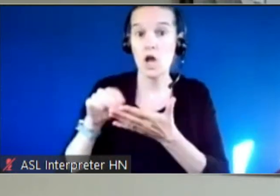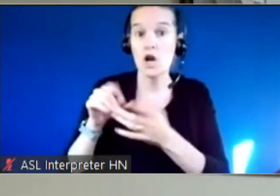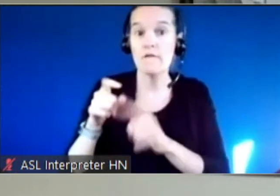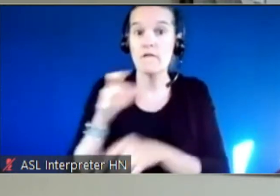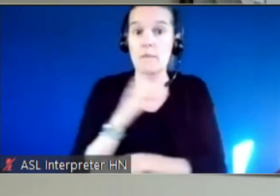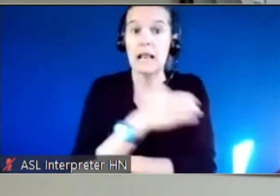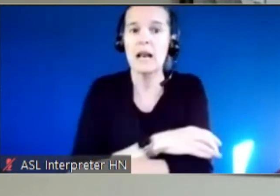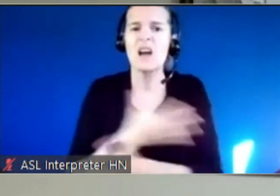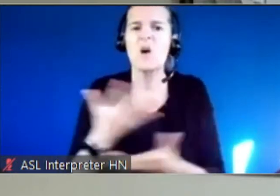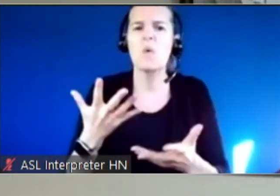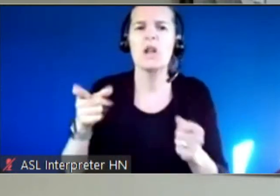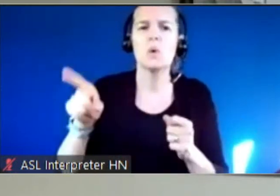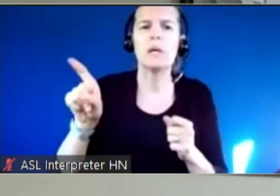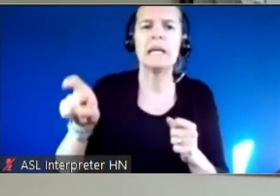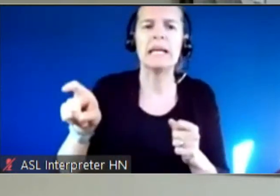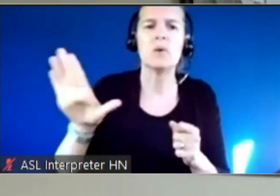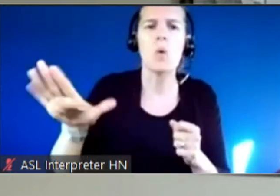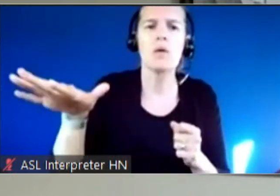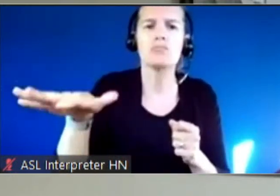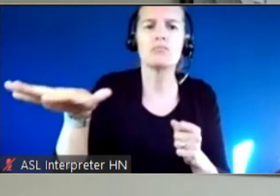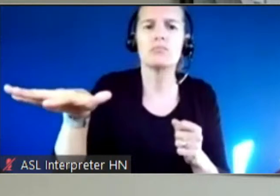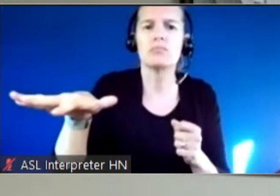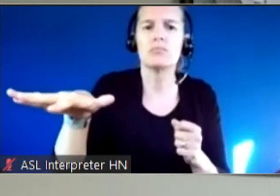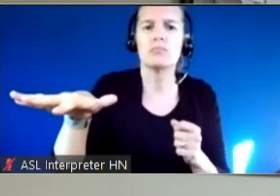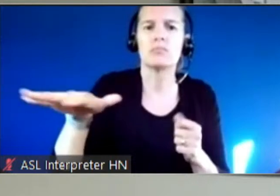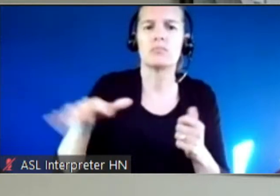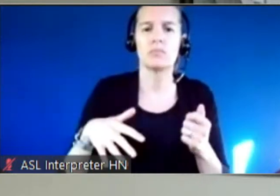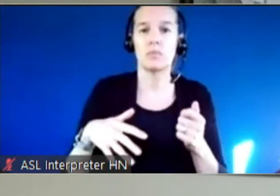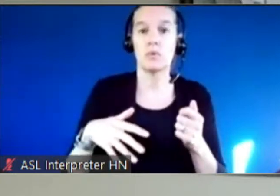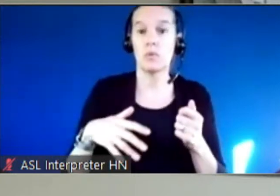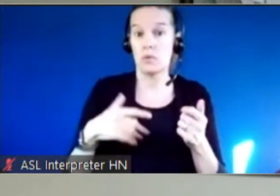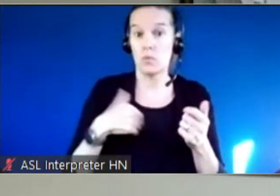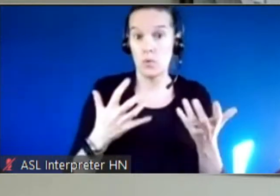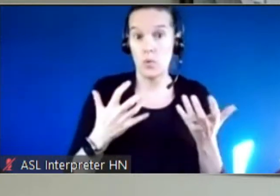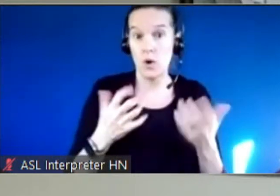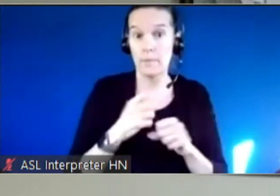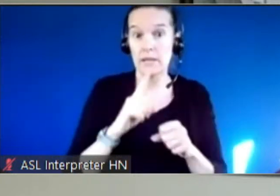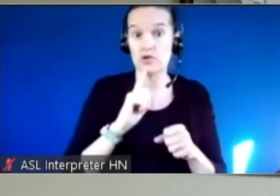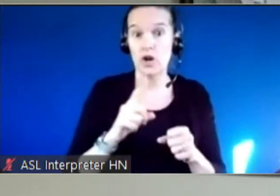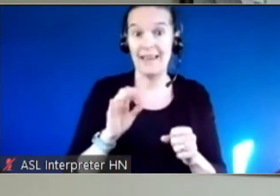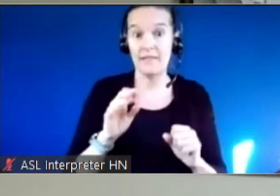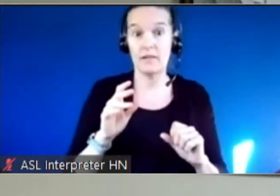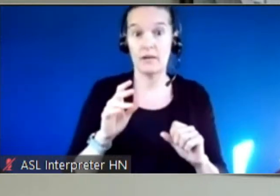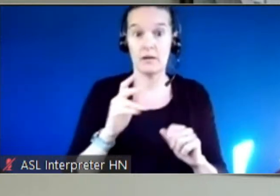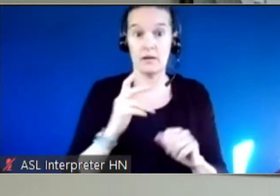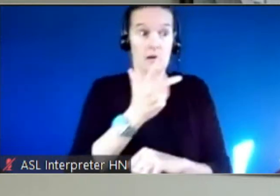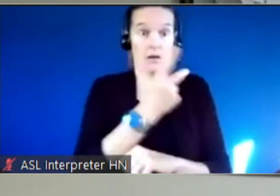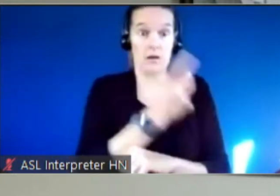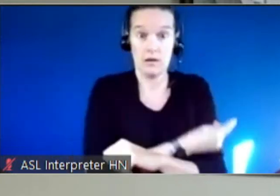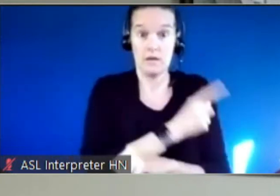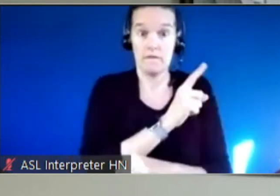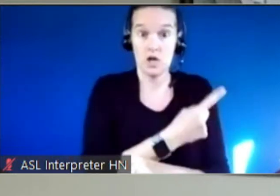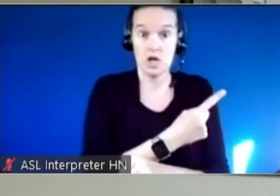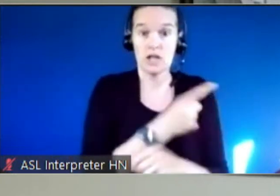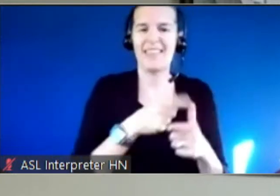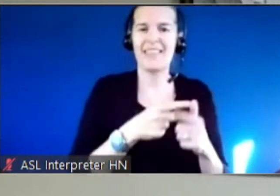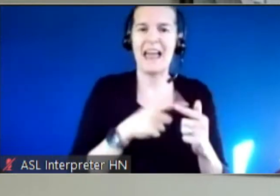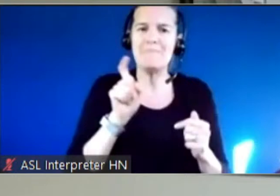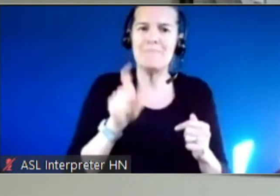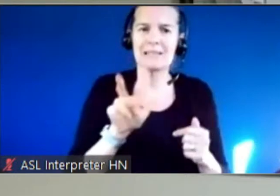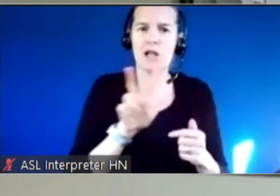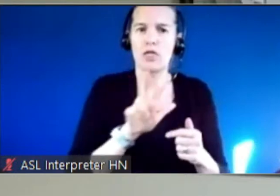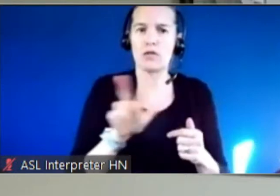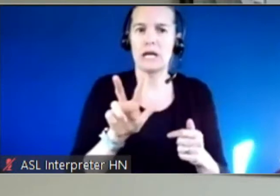want to make sure that people who've had a vaccine either 3 or 4 weeks before are going to get their